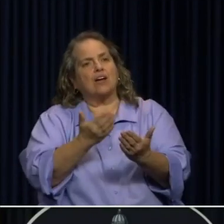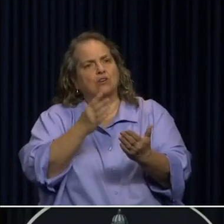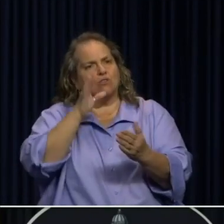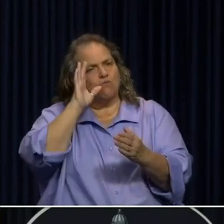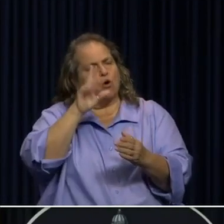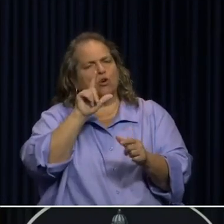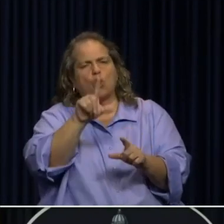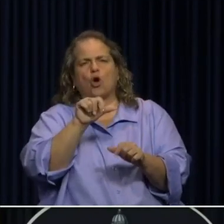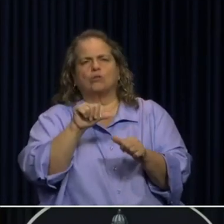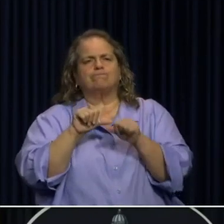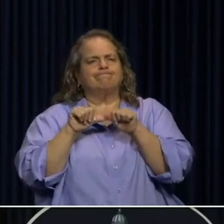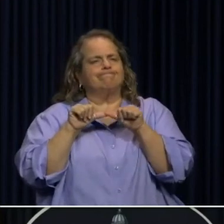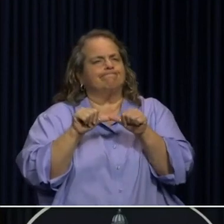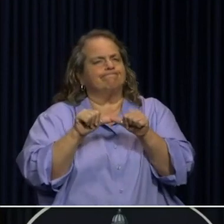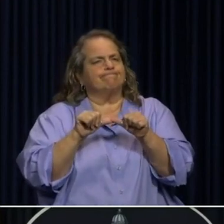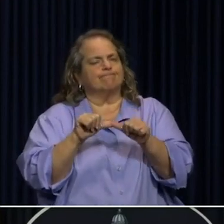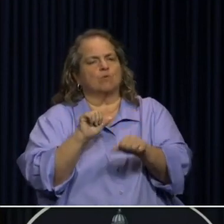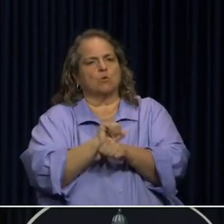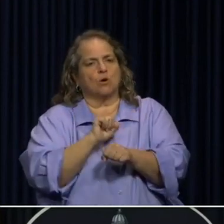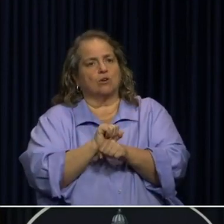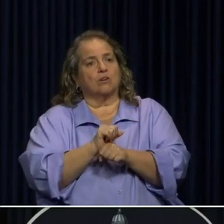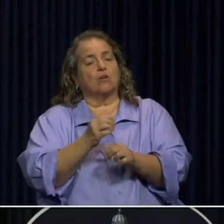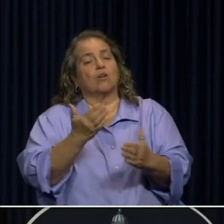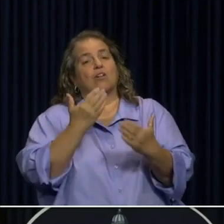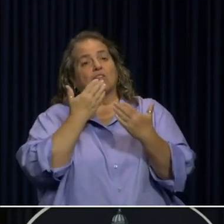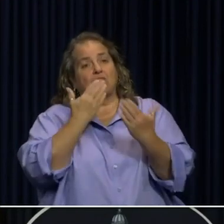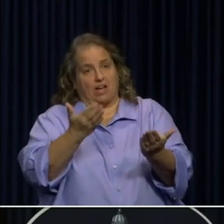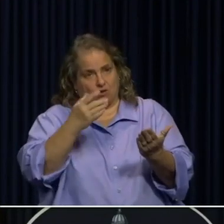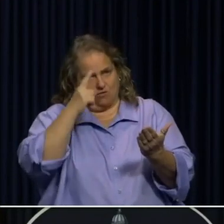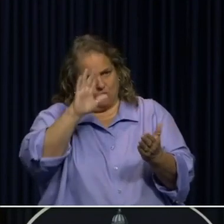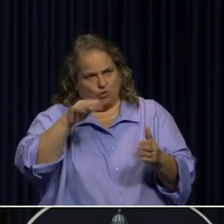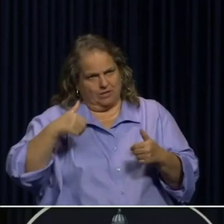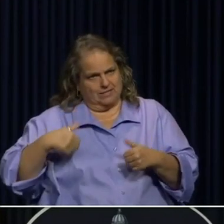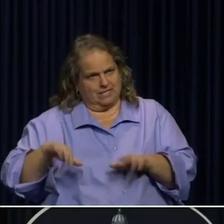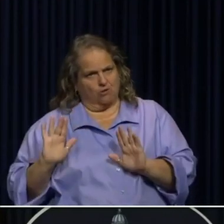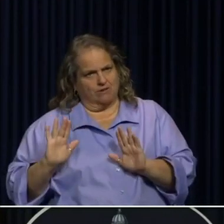devotion. Thank you for your sacrifice.